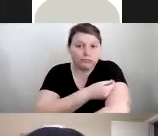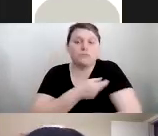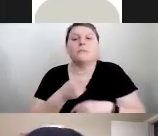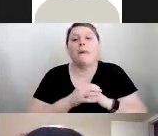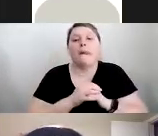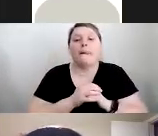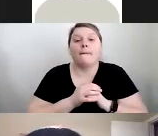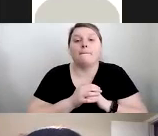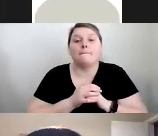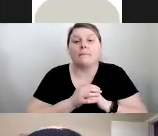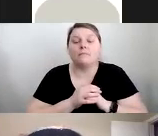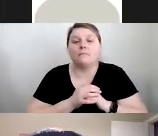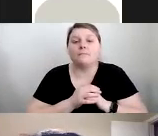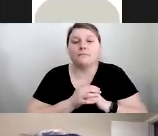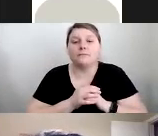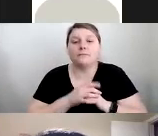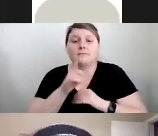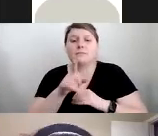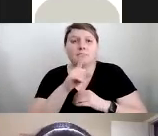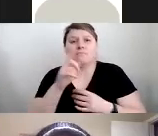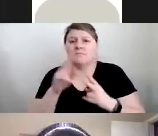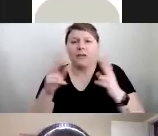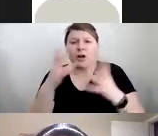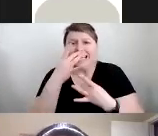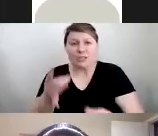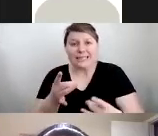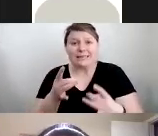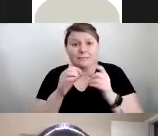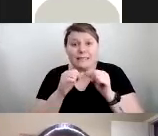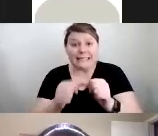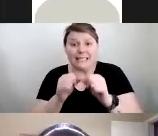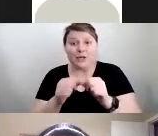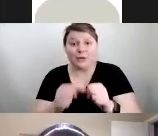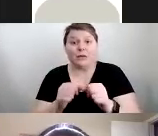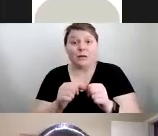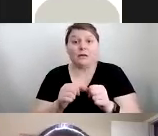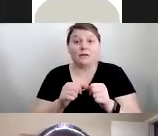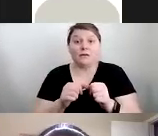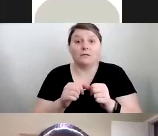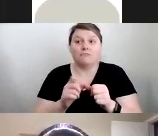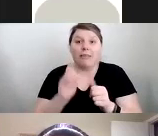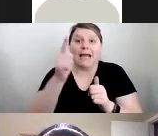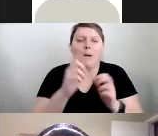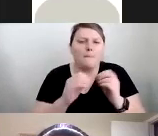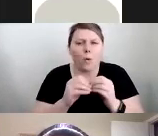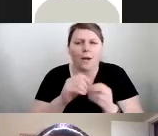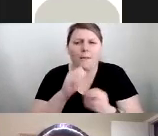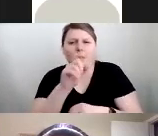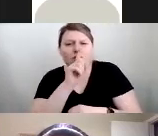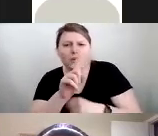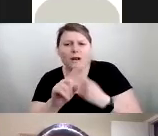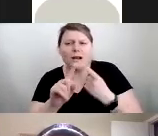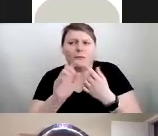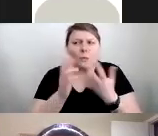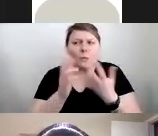And he's really interested in continuing like down this path, but I'm not sure really how to direct